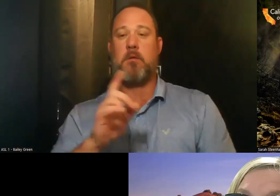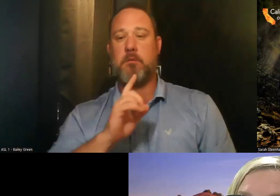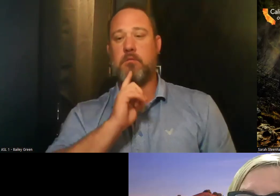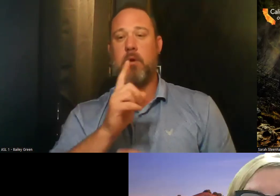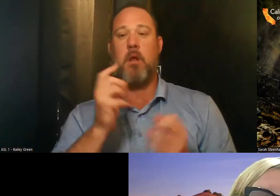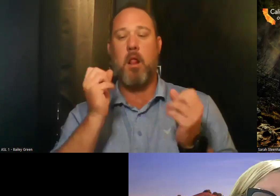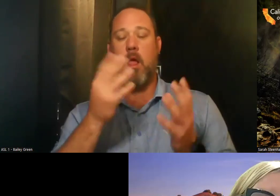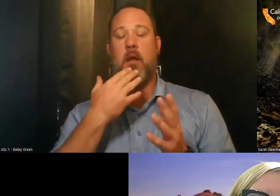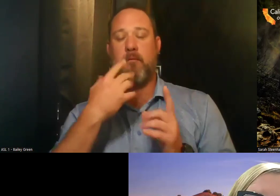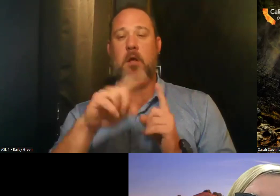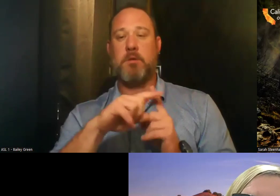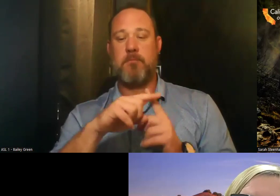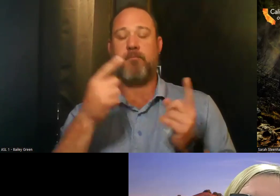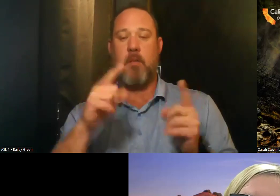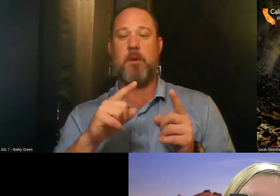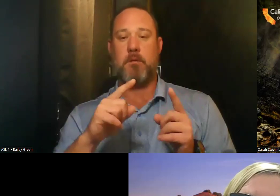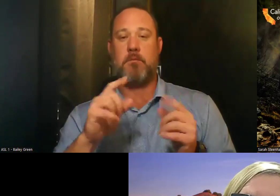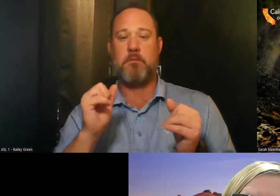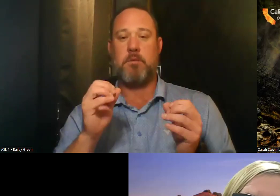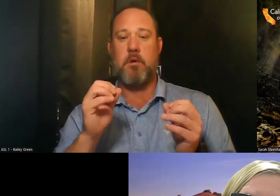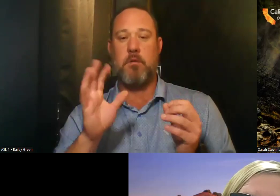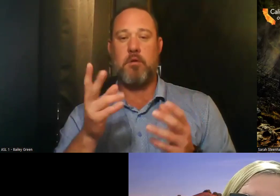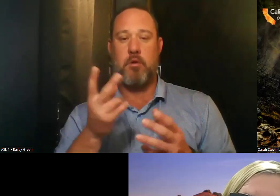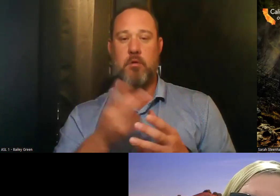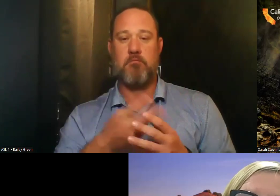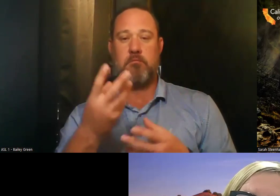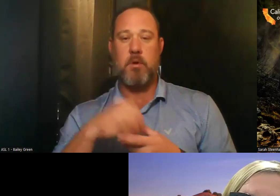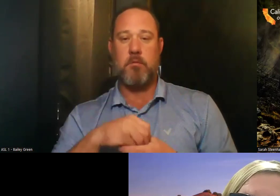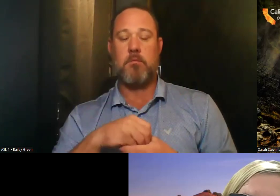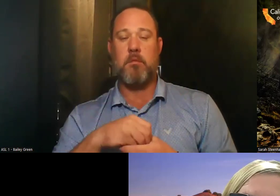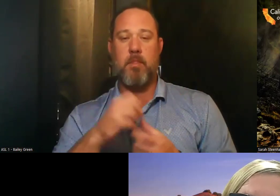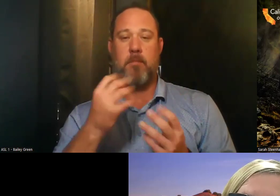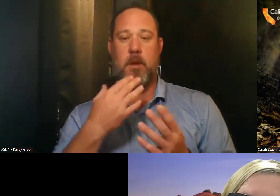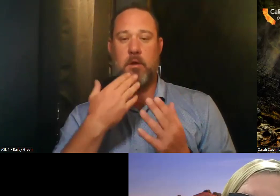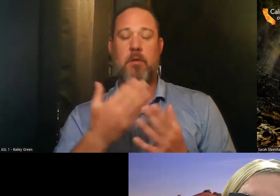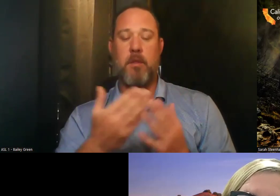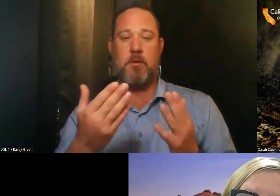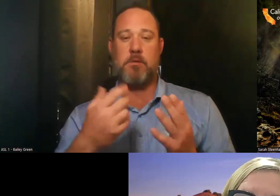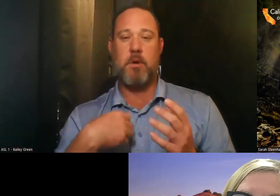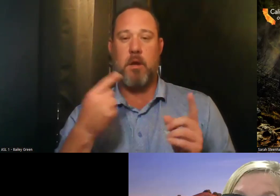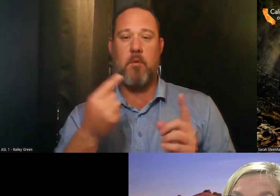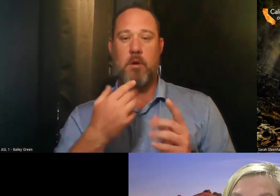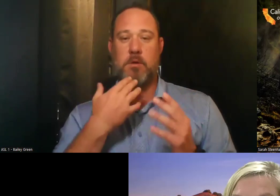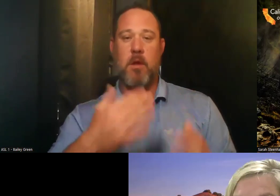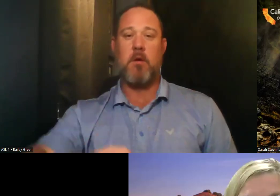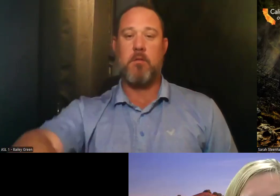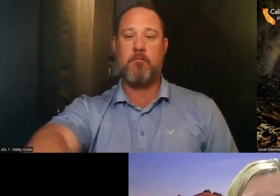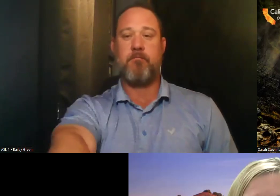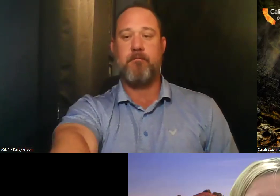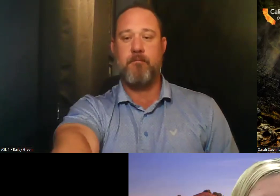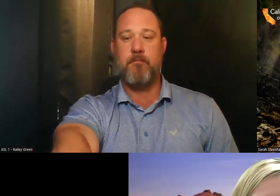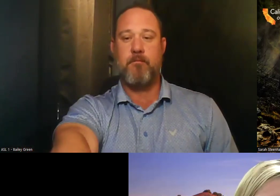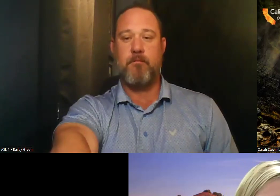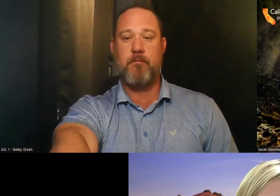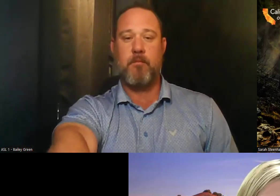there are a lot of good things happening. So and you're part of the many good things that we can point to. So thank you. That's all. Back